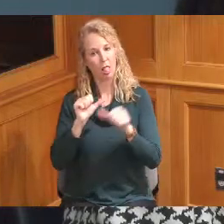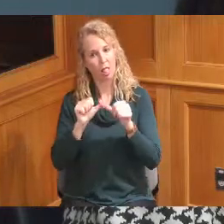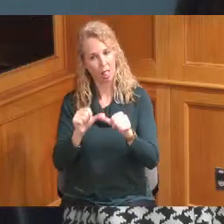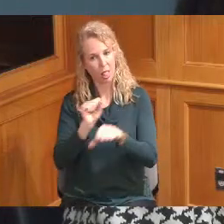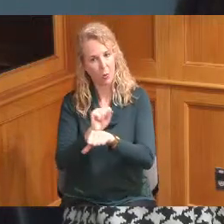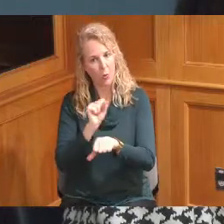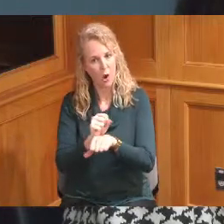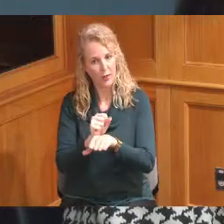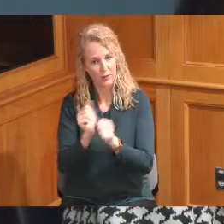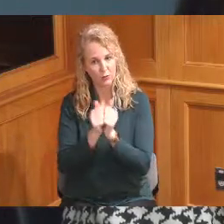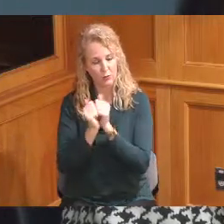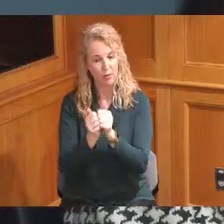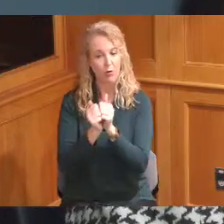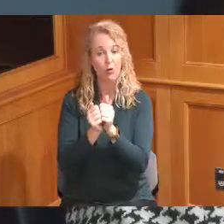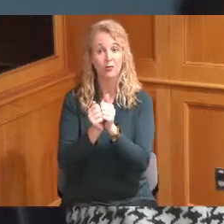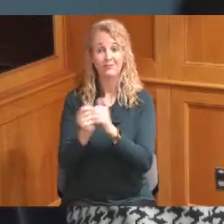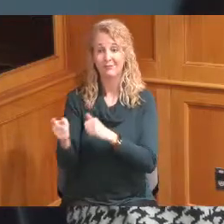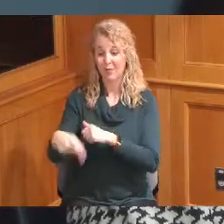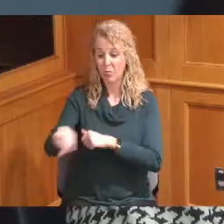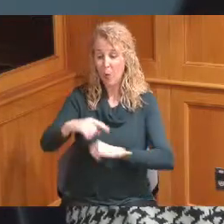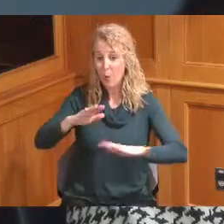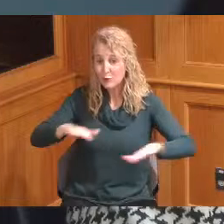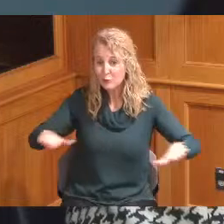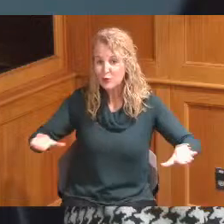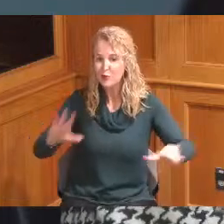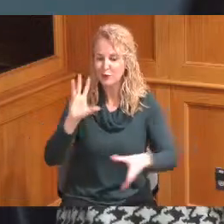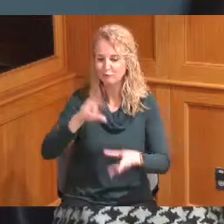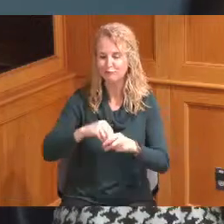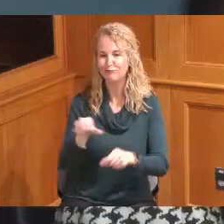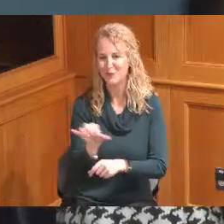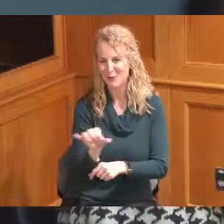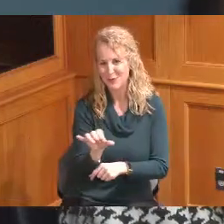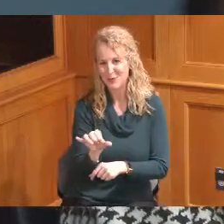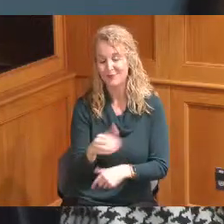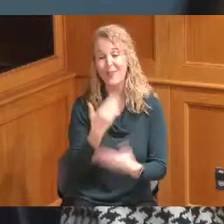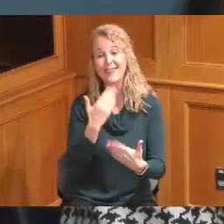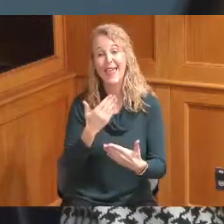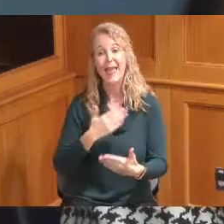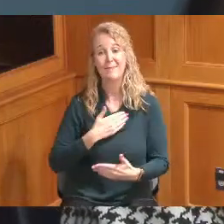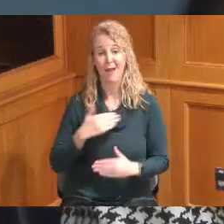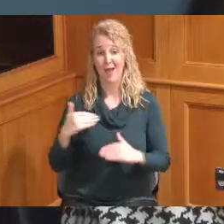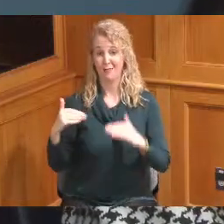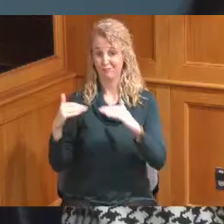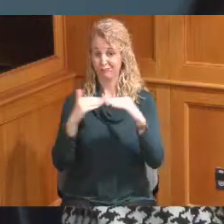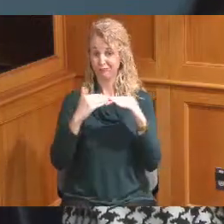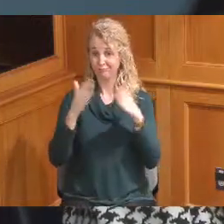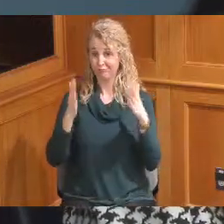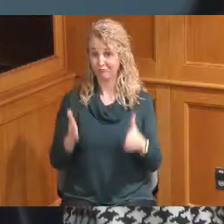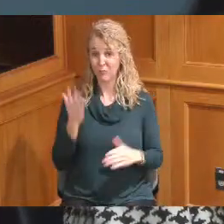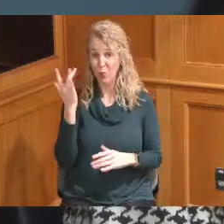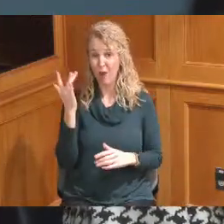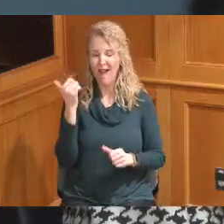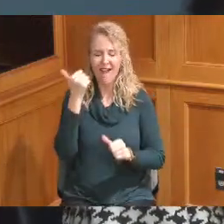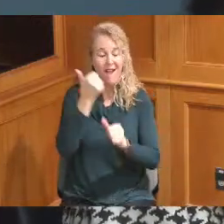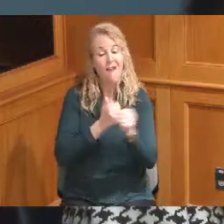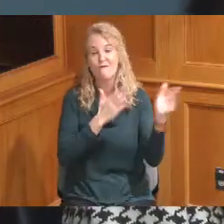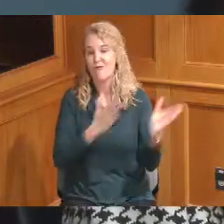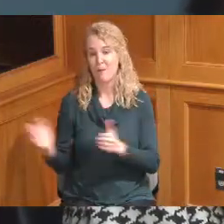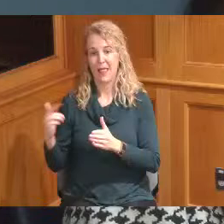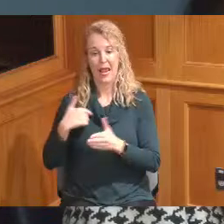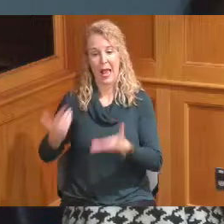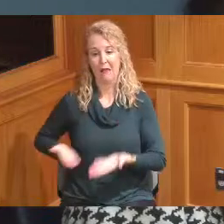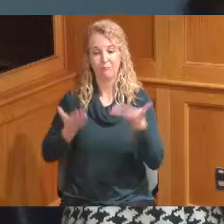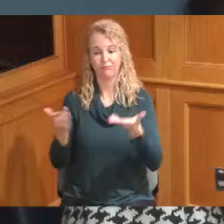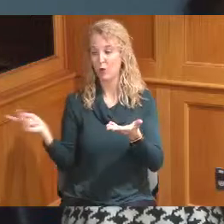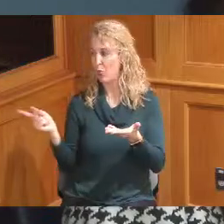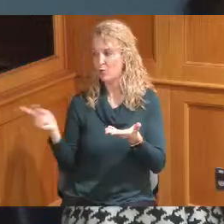year, that they are able to experience the same things. And I want to thank my colleagues because every initiative that was brought up, they